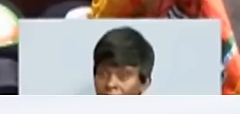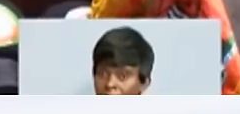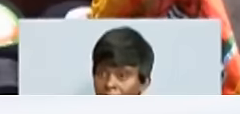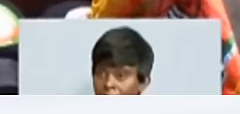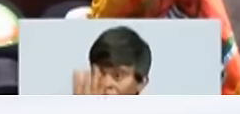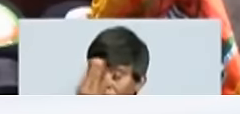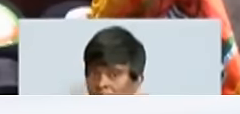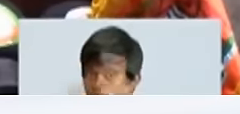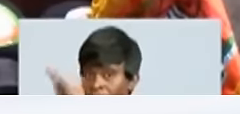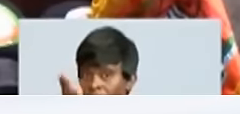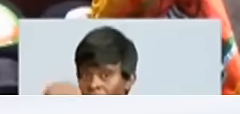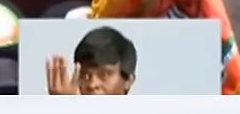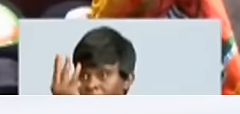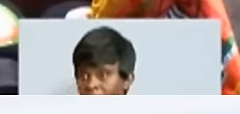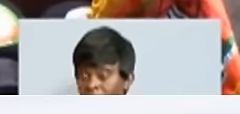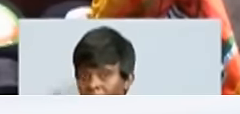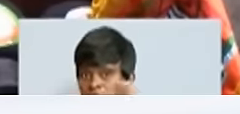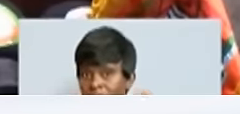14 hours bond.